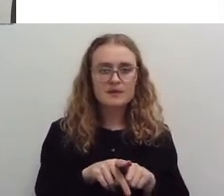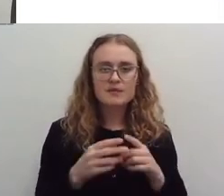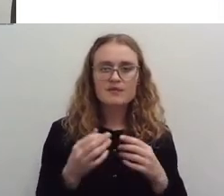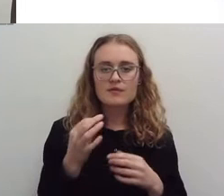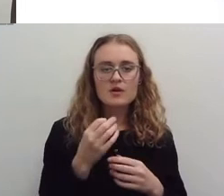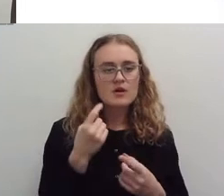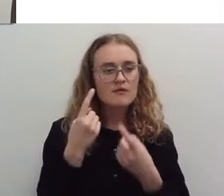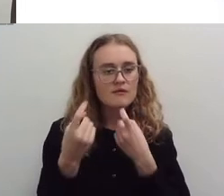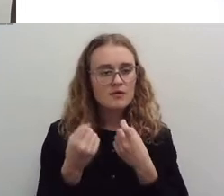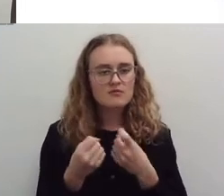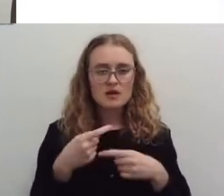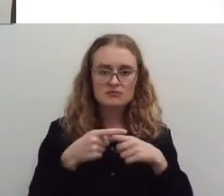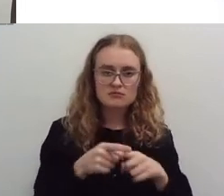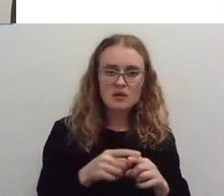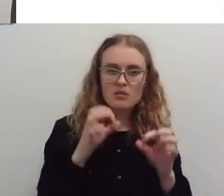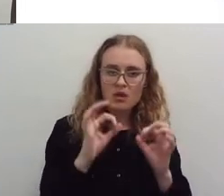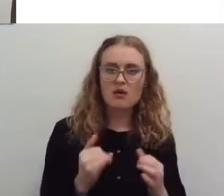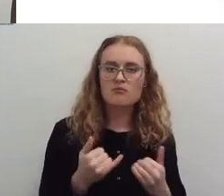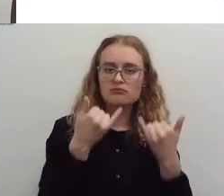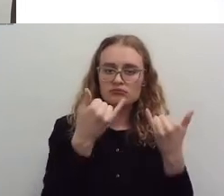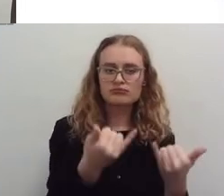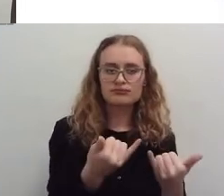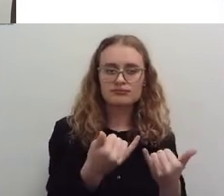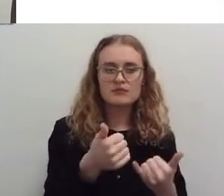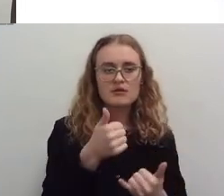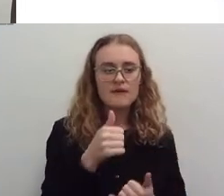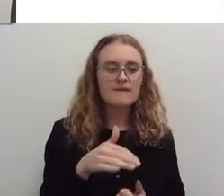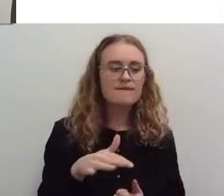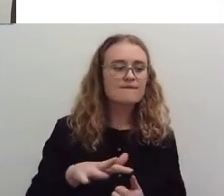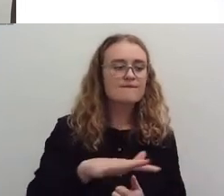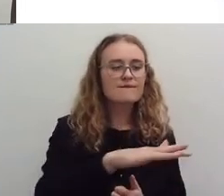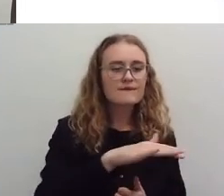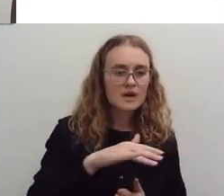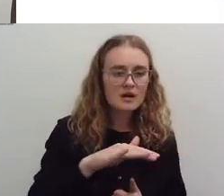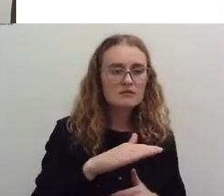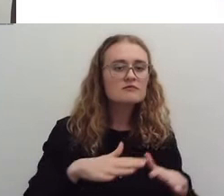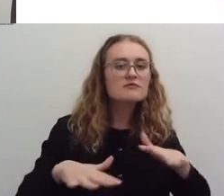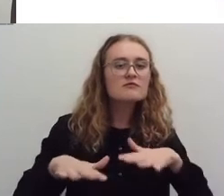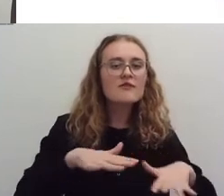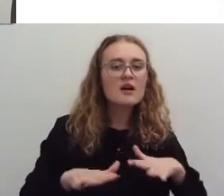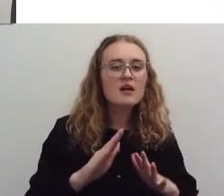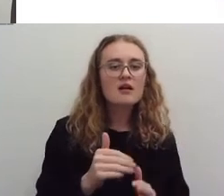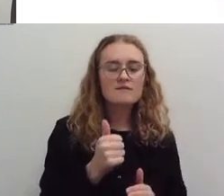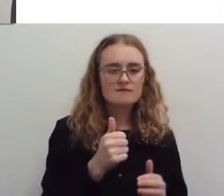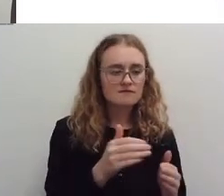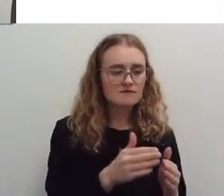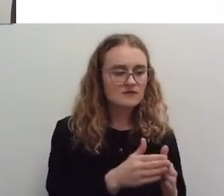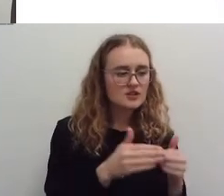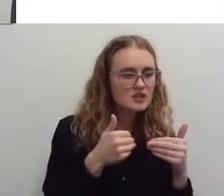assess and support mental well-being for children and families during this critical period in life.